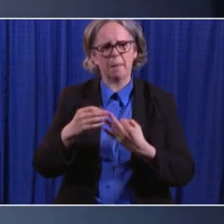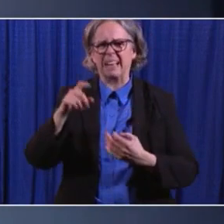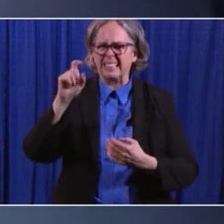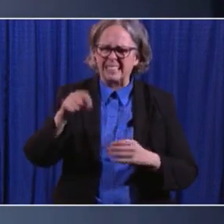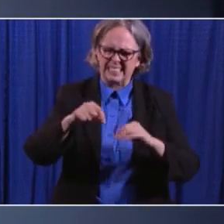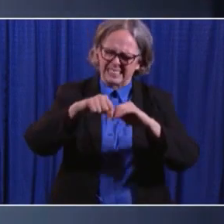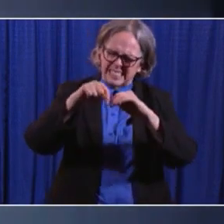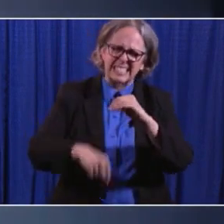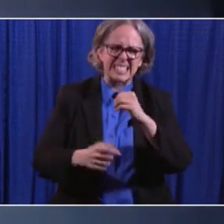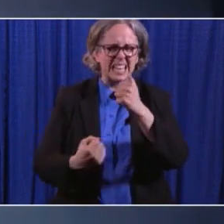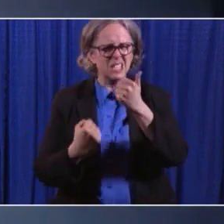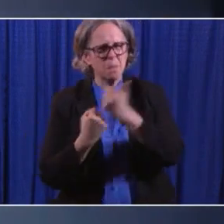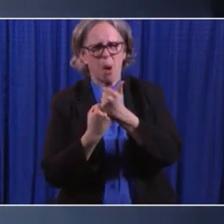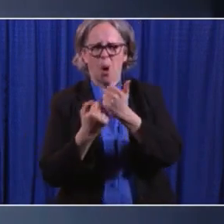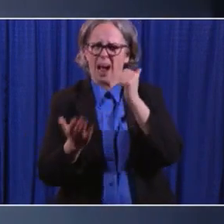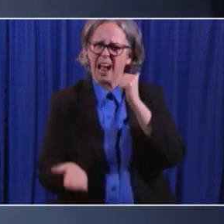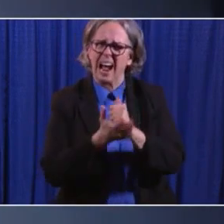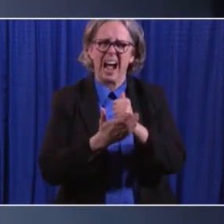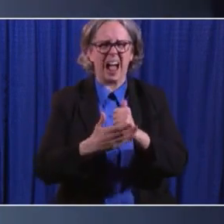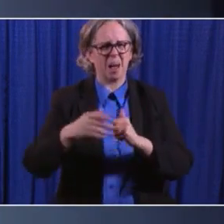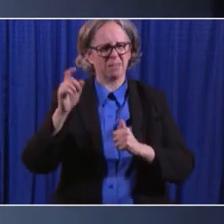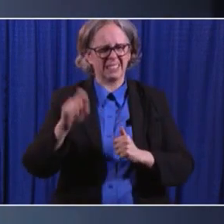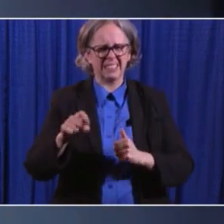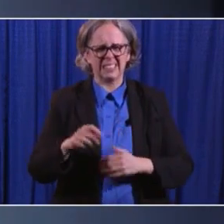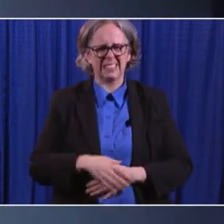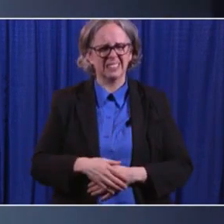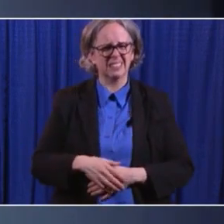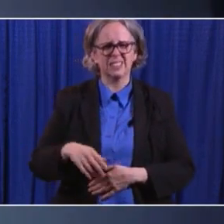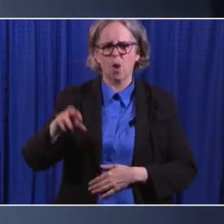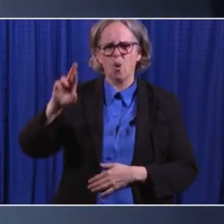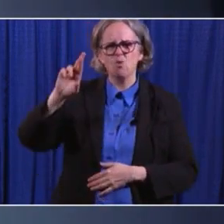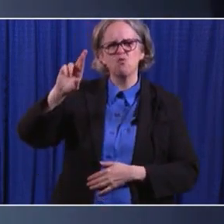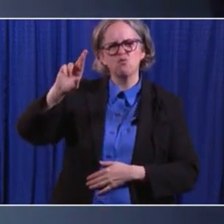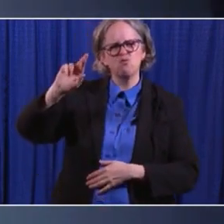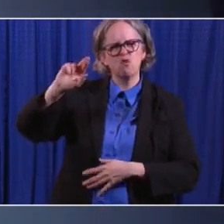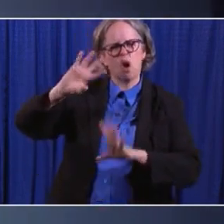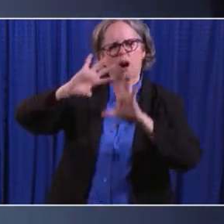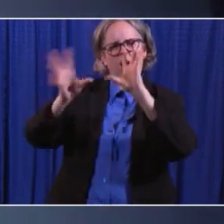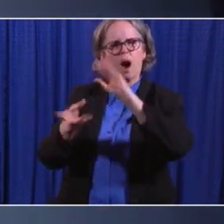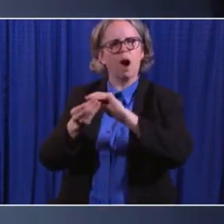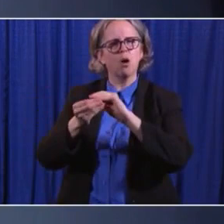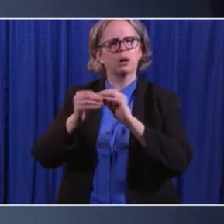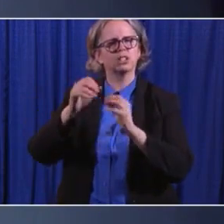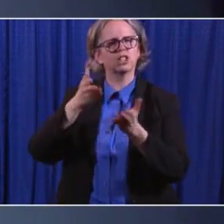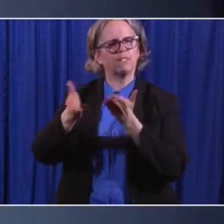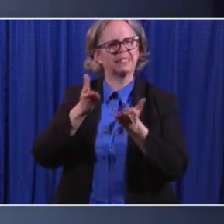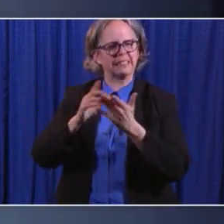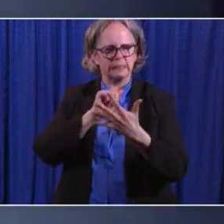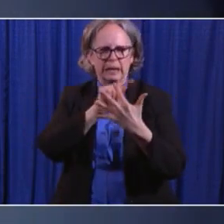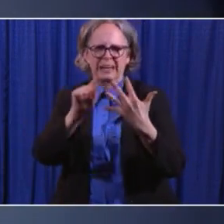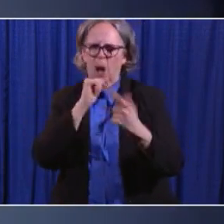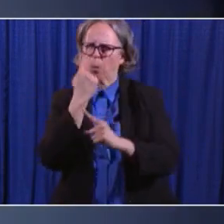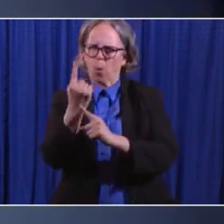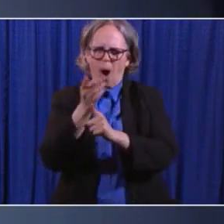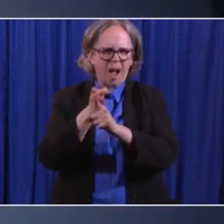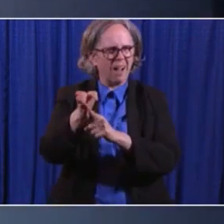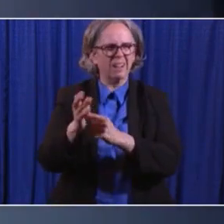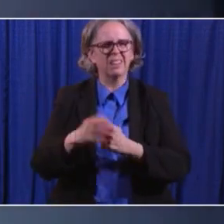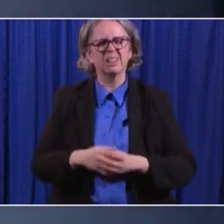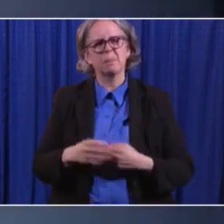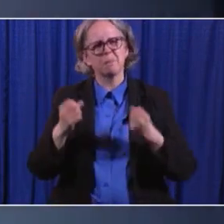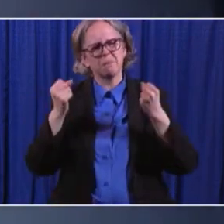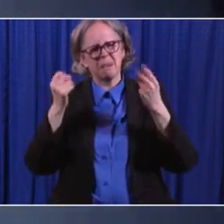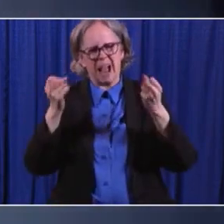using a high fidelity RAP model. The families that we serve are facing multiple challenges. The needs of